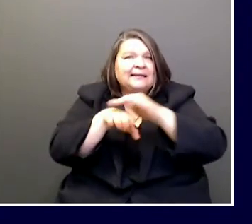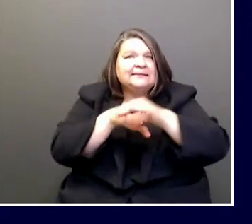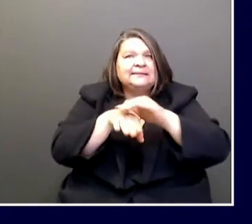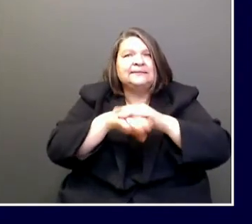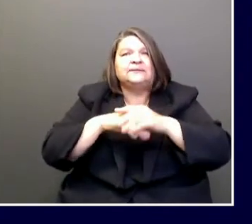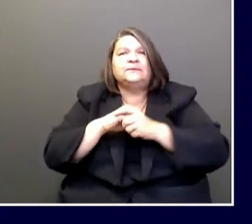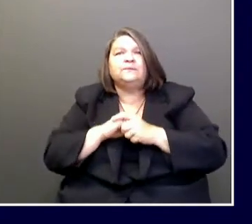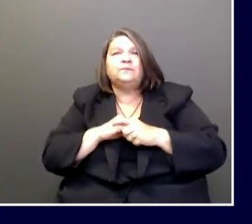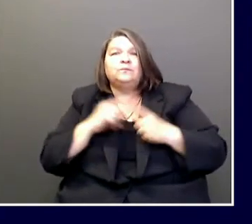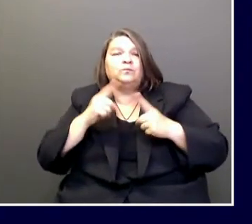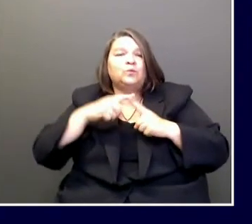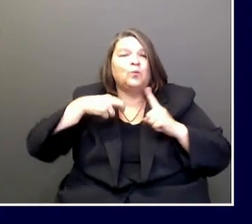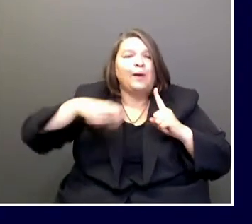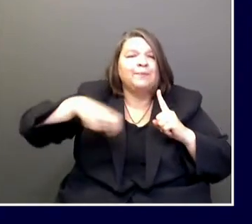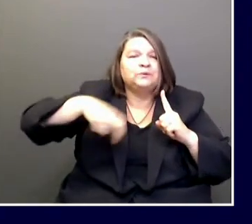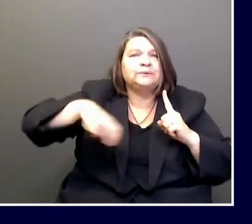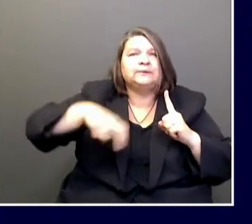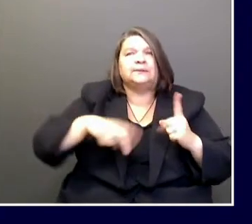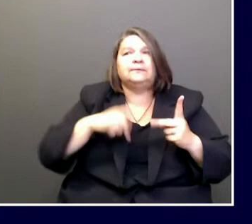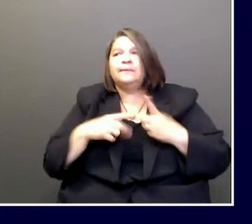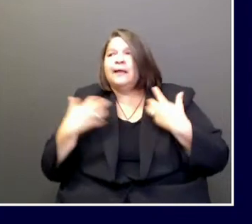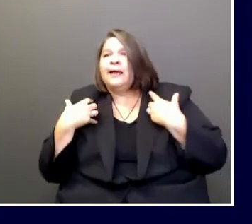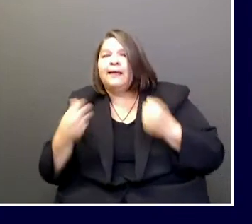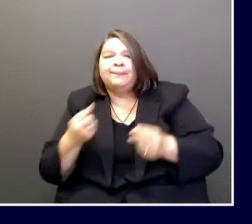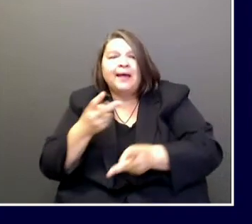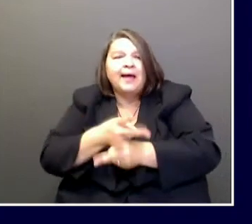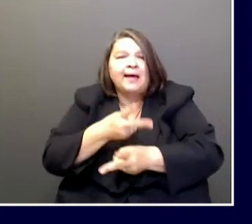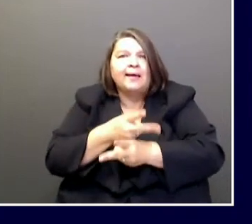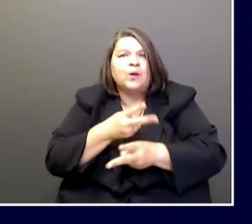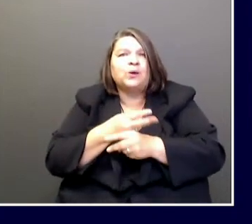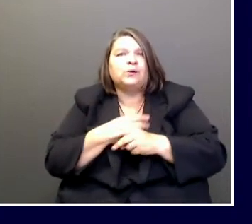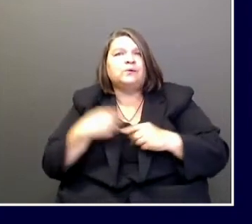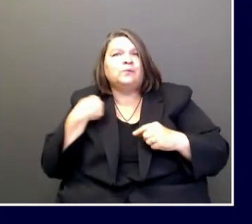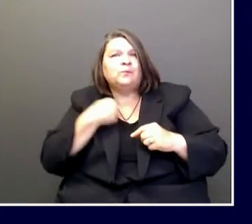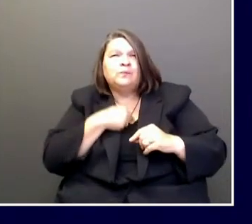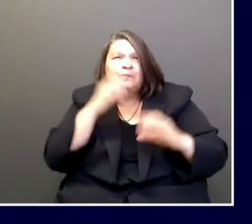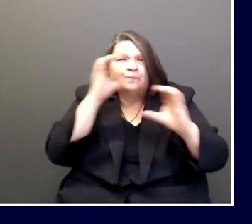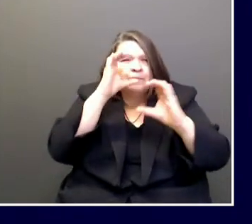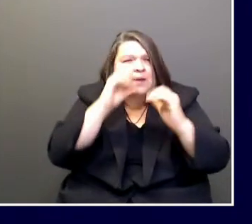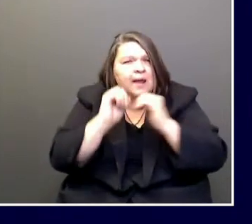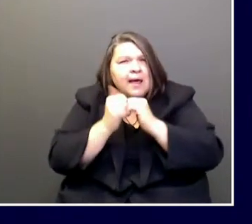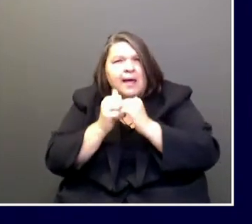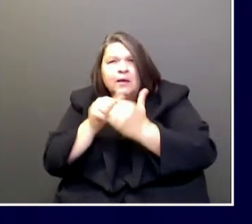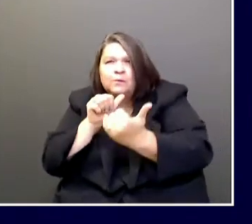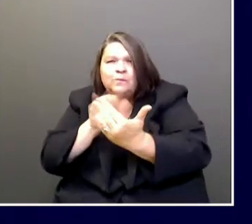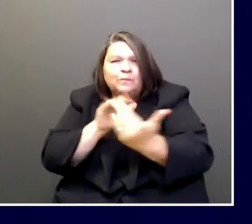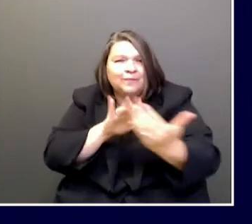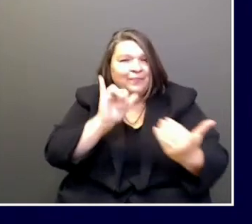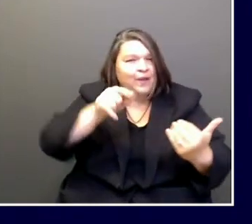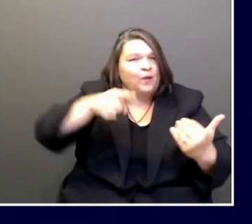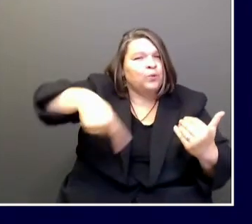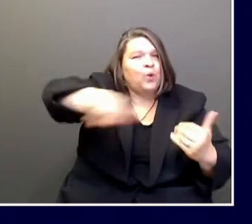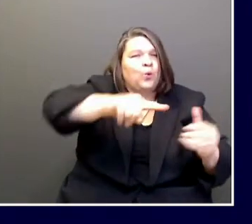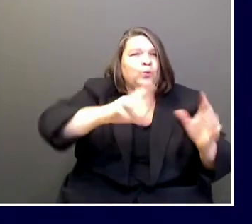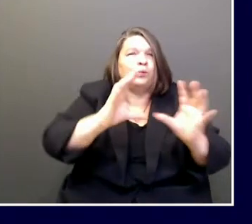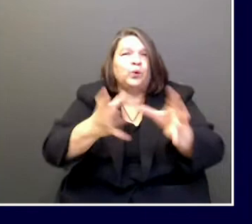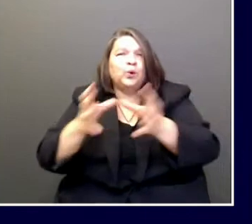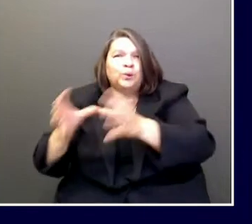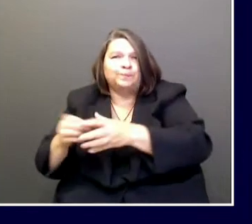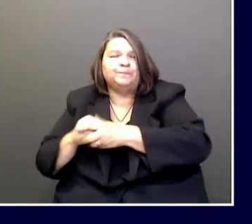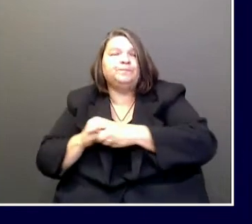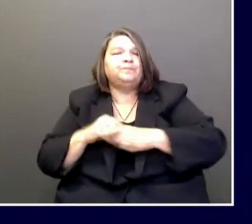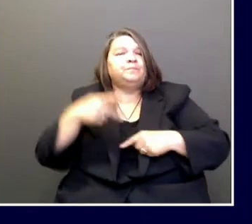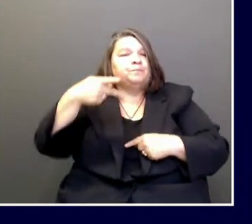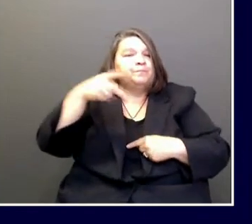ensure that we are reaching people of color, ethnic minorities, different pockets of people who may have concerns about the vaccine, may have